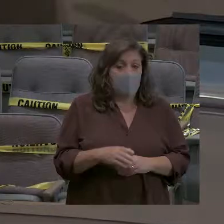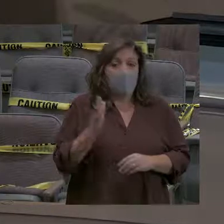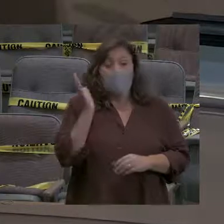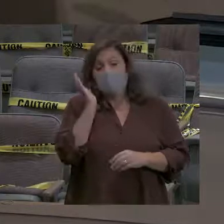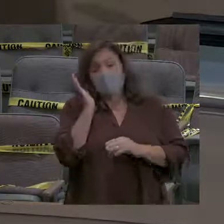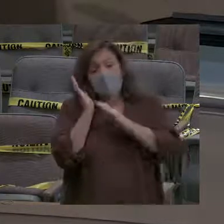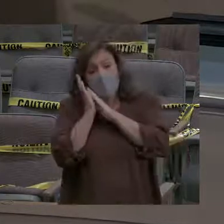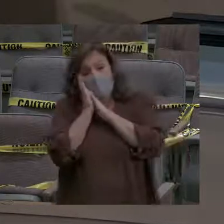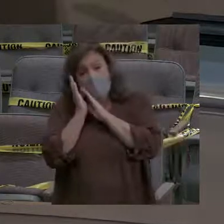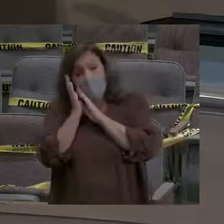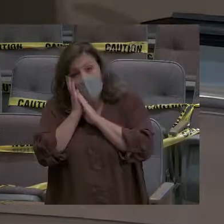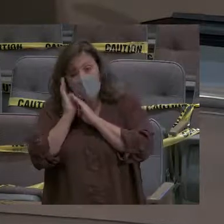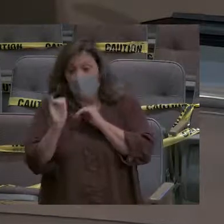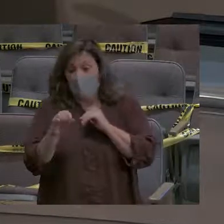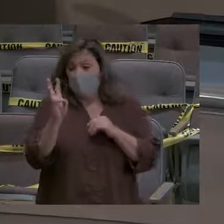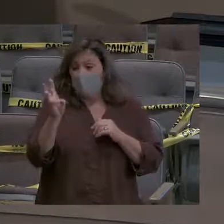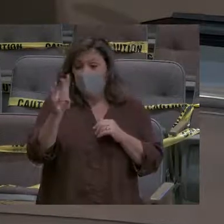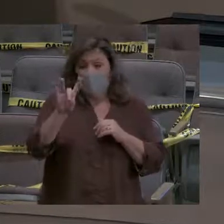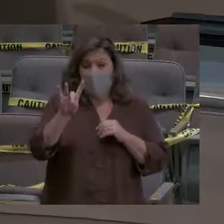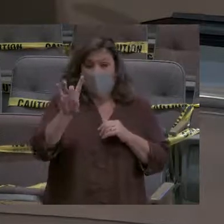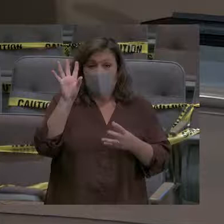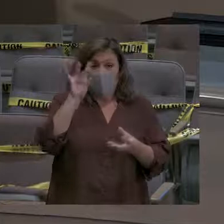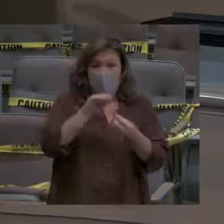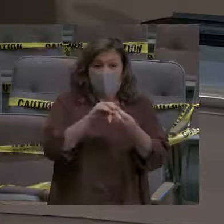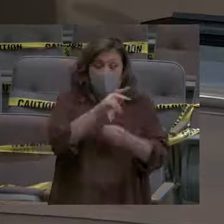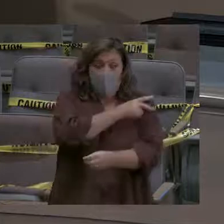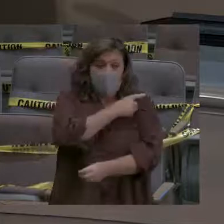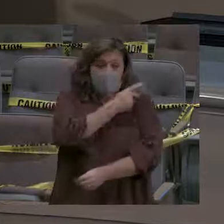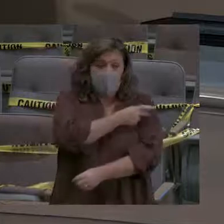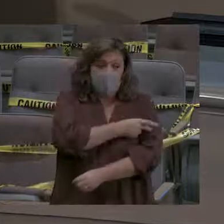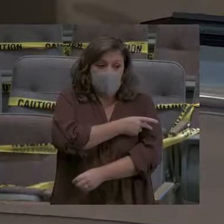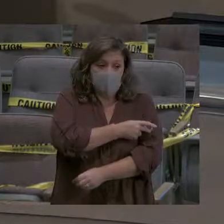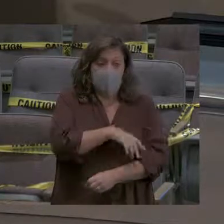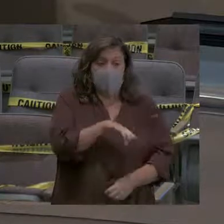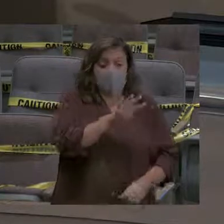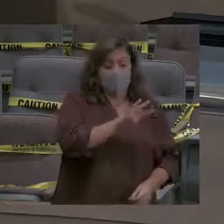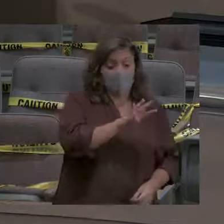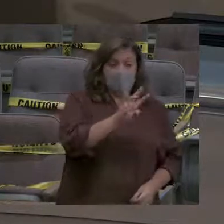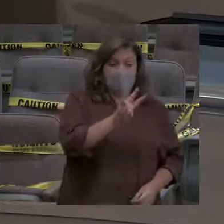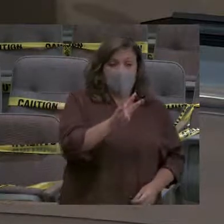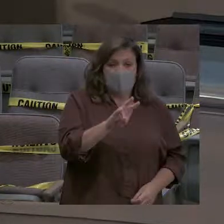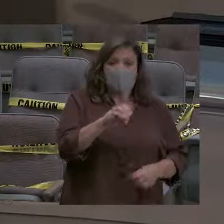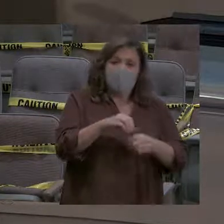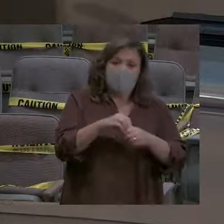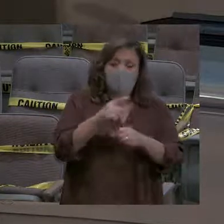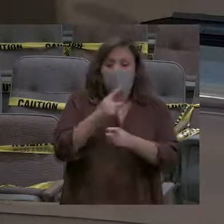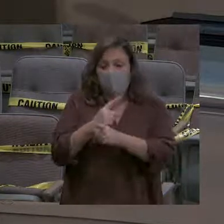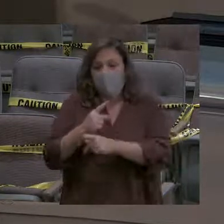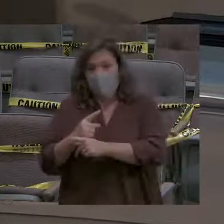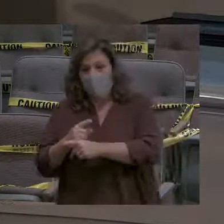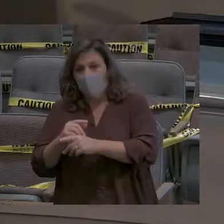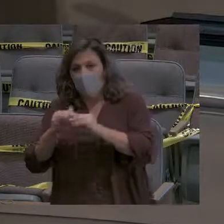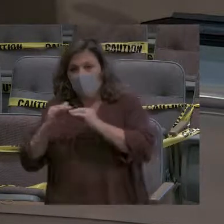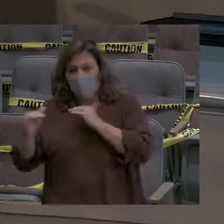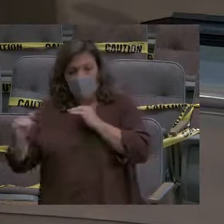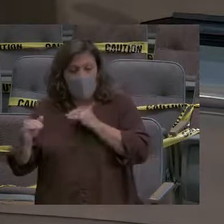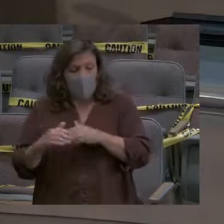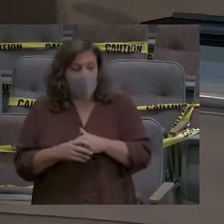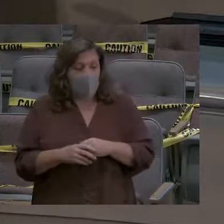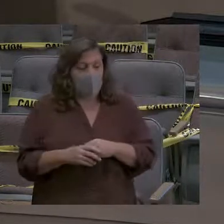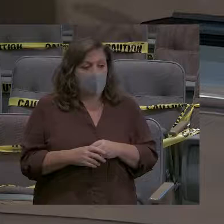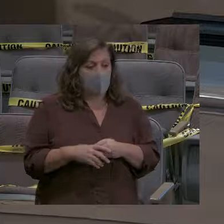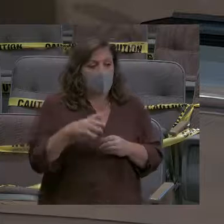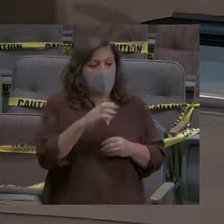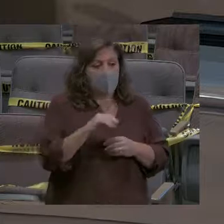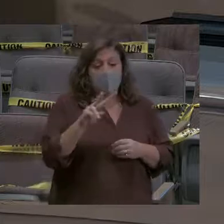those 68 patients, 47 are in a general medical bed and 21